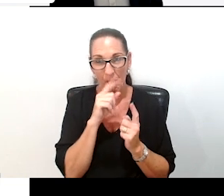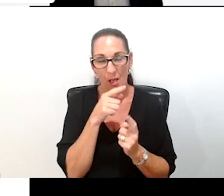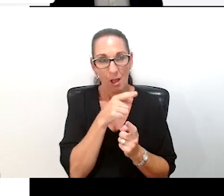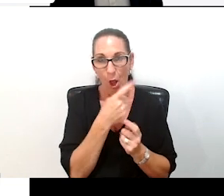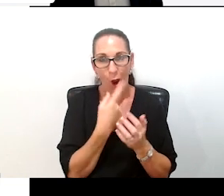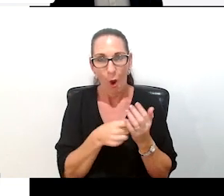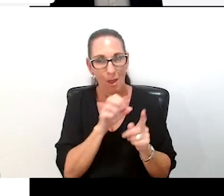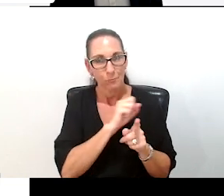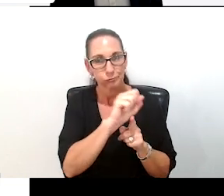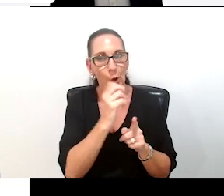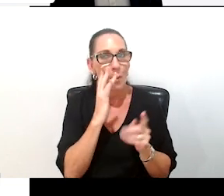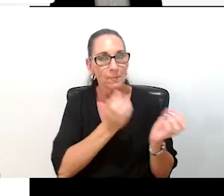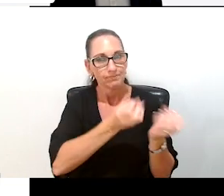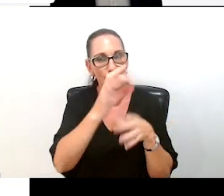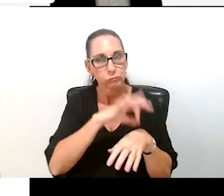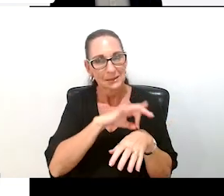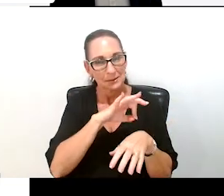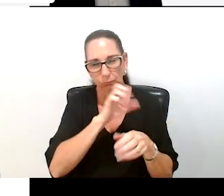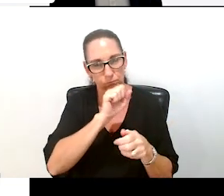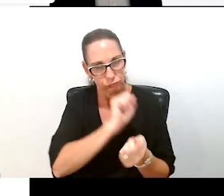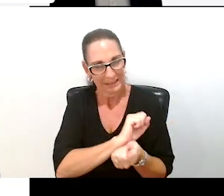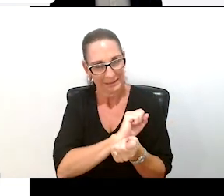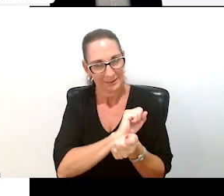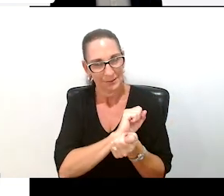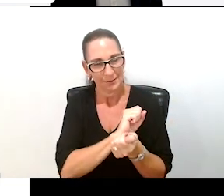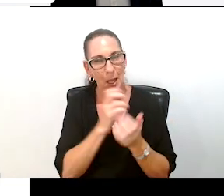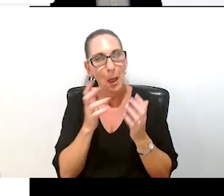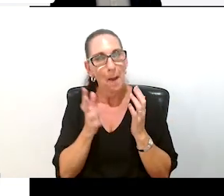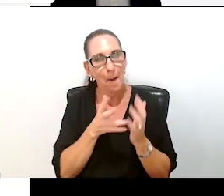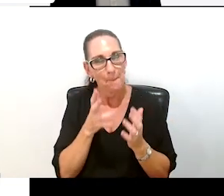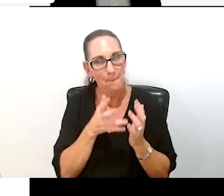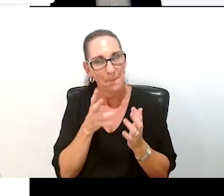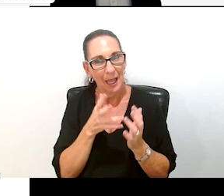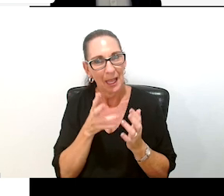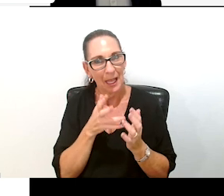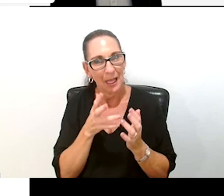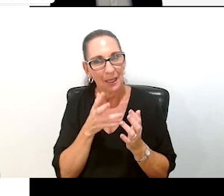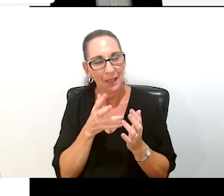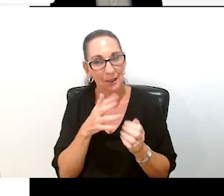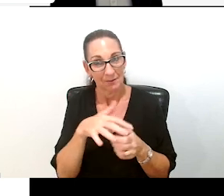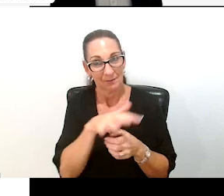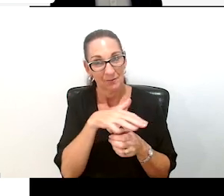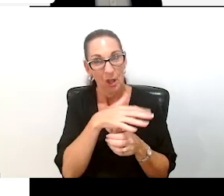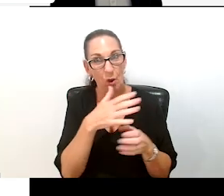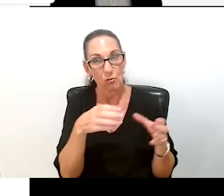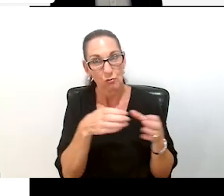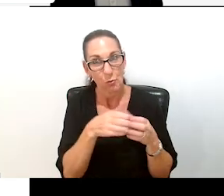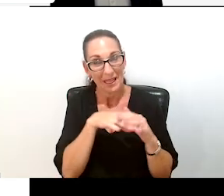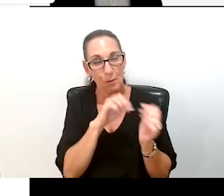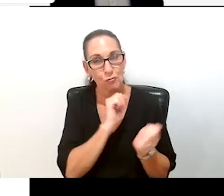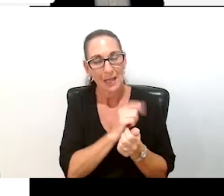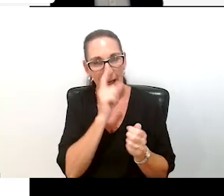they entered prison. And so that told us that there was a mechanism there that was working well to identify that group within